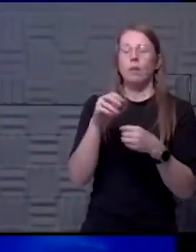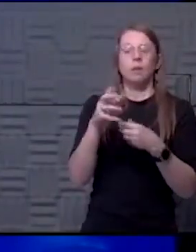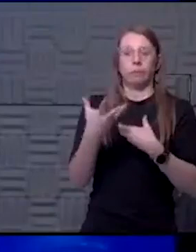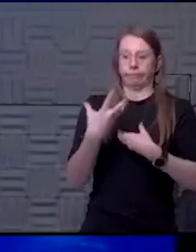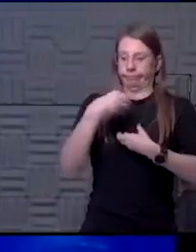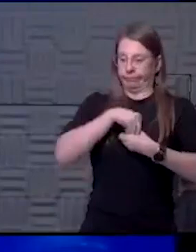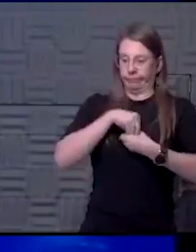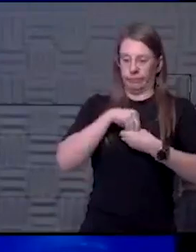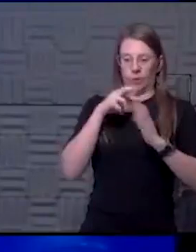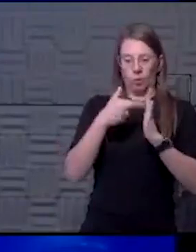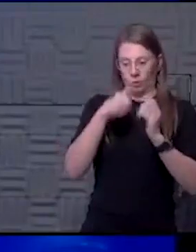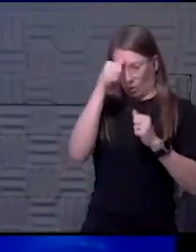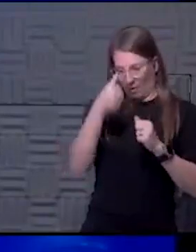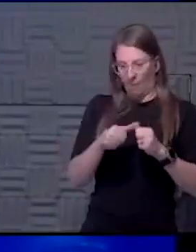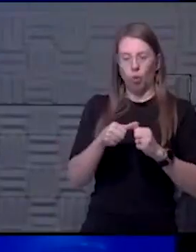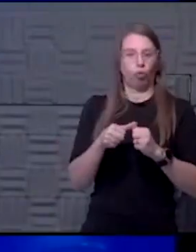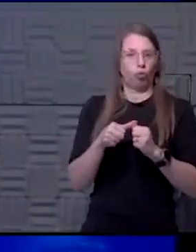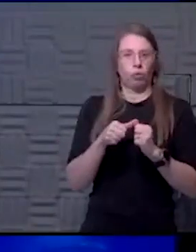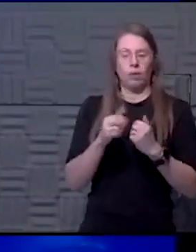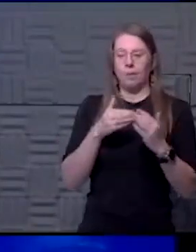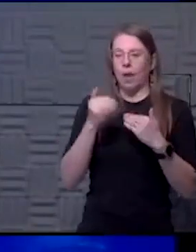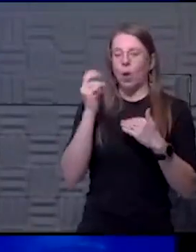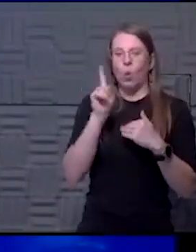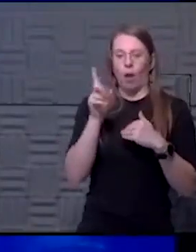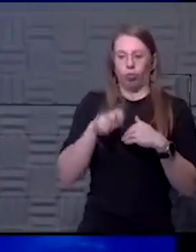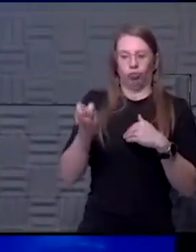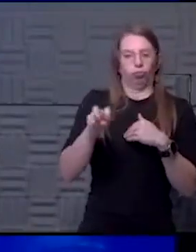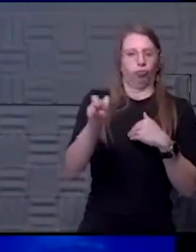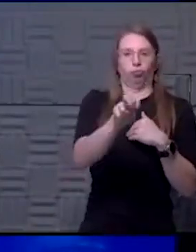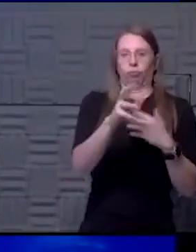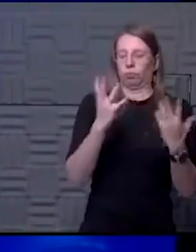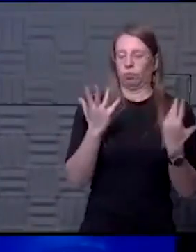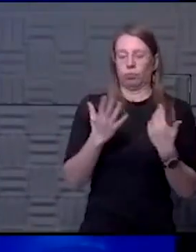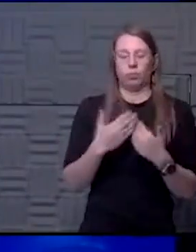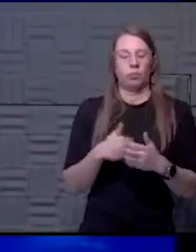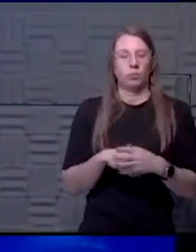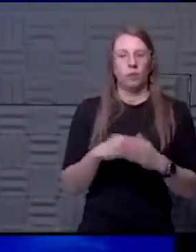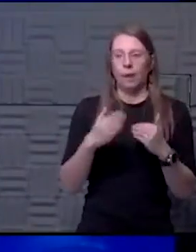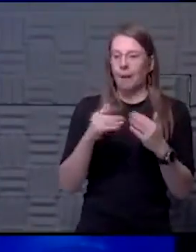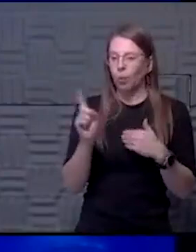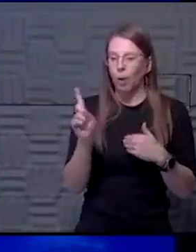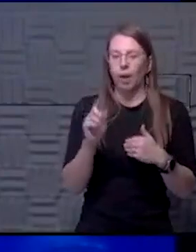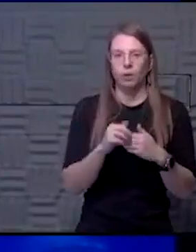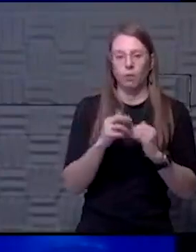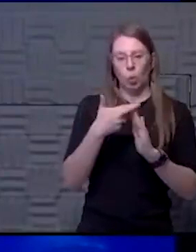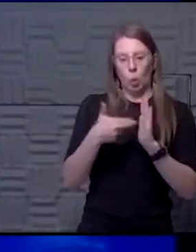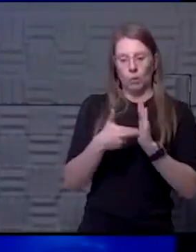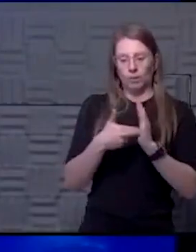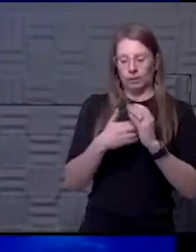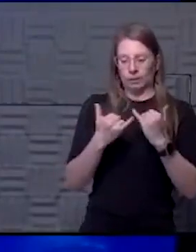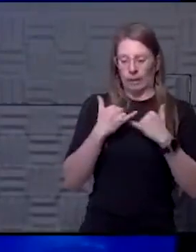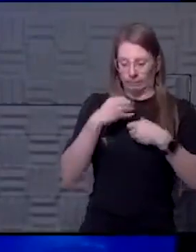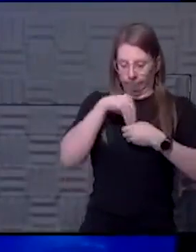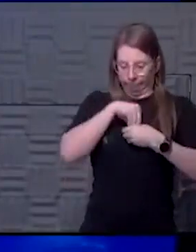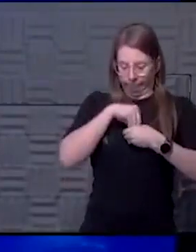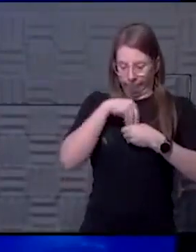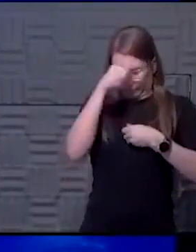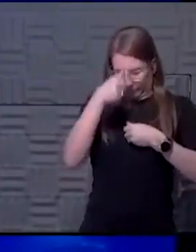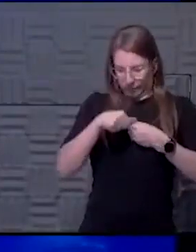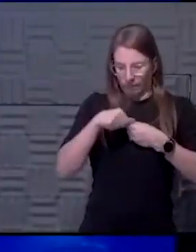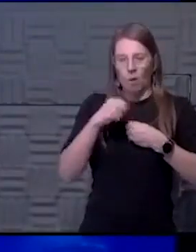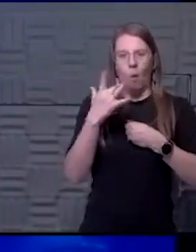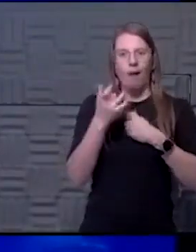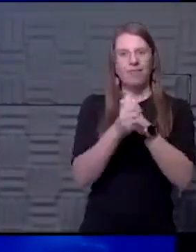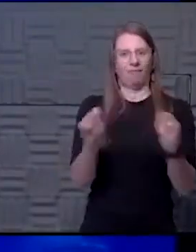you go, whenever you go, however you go. Those rules should be right there with you because those are the rules that keep